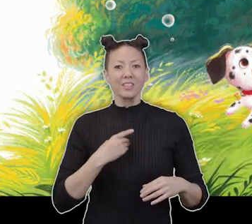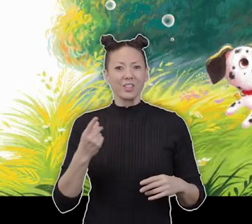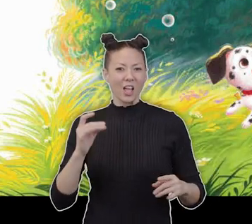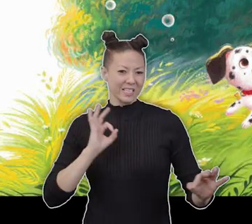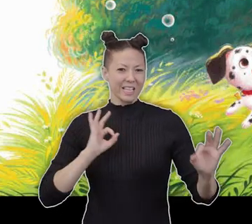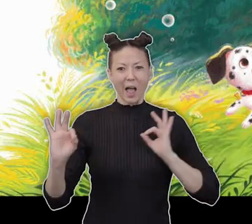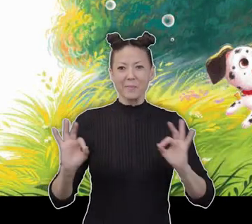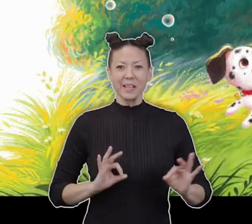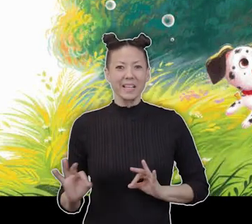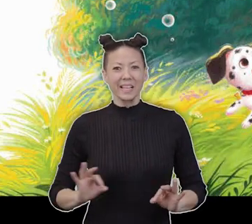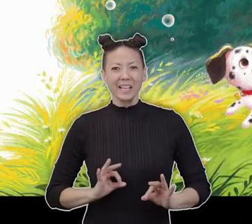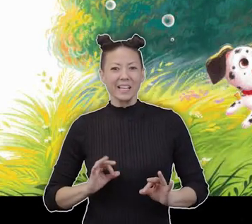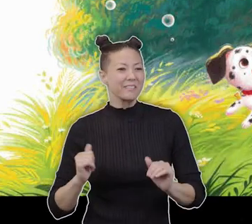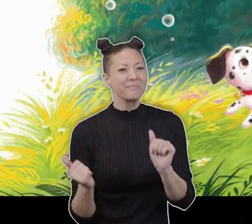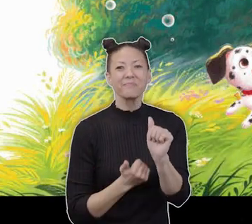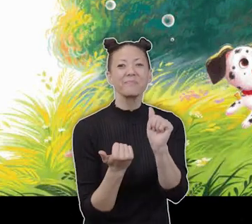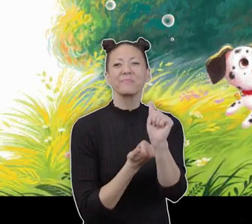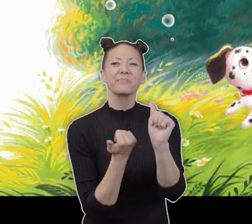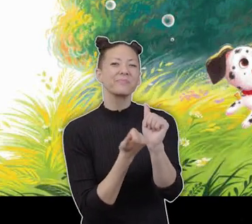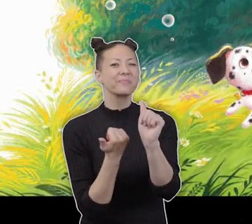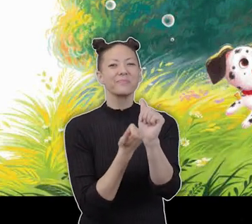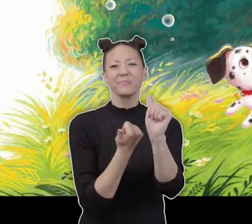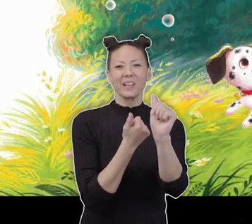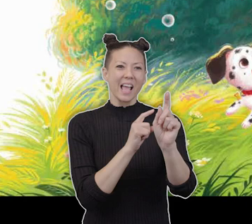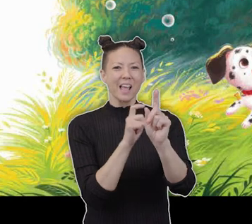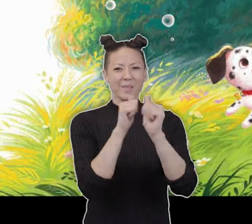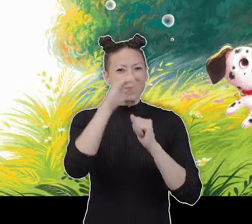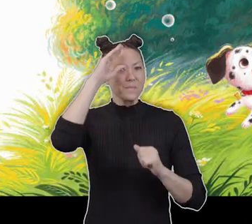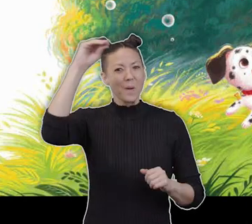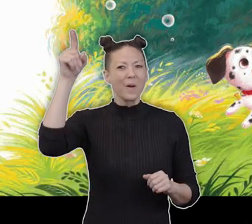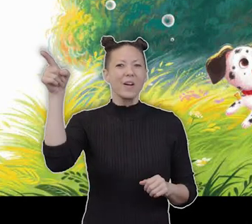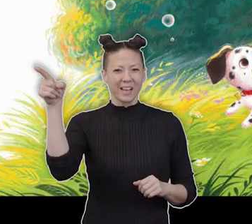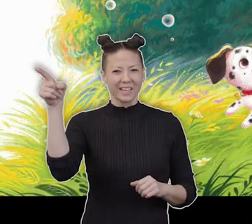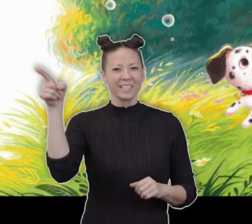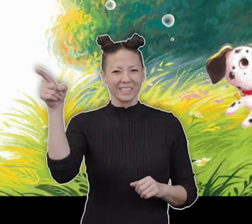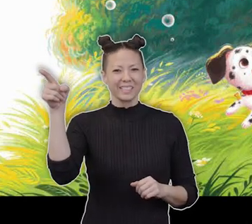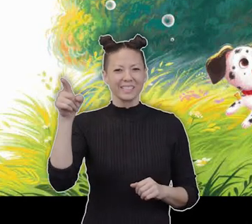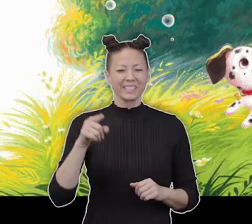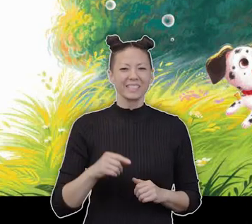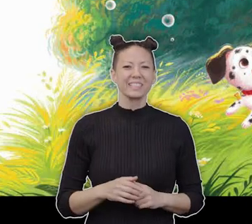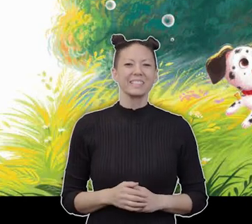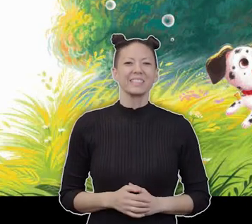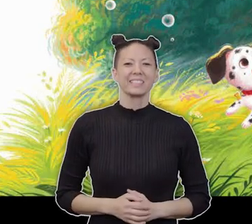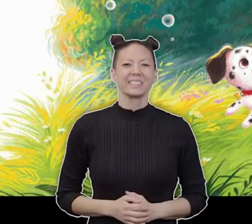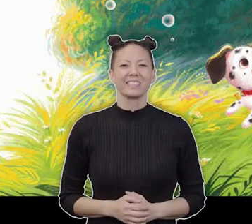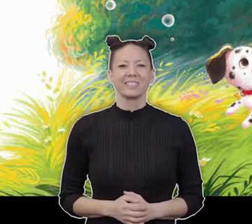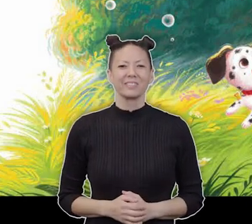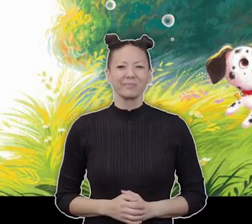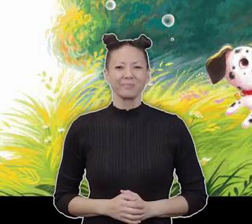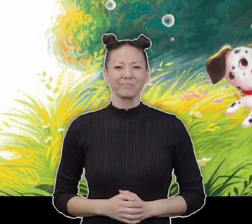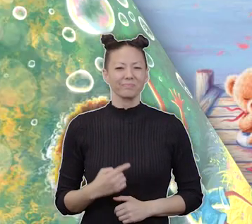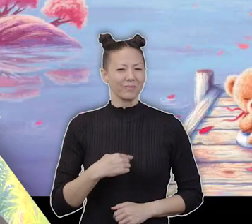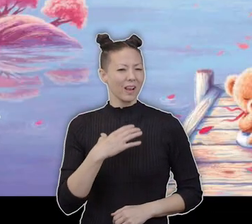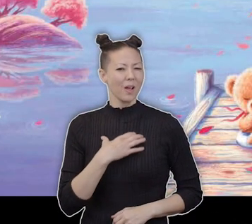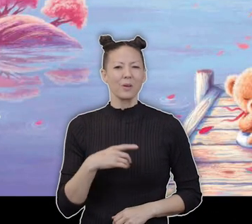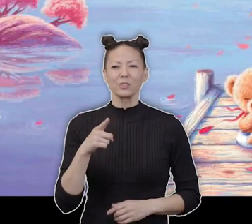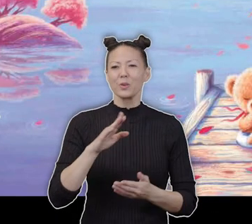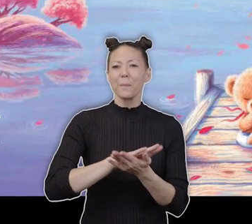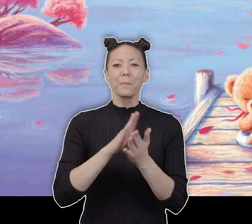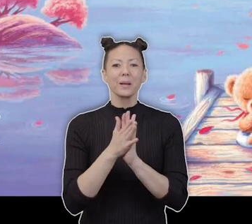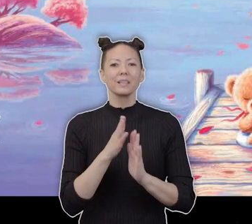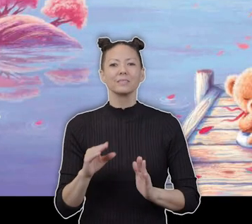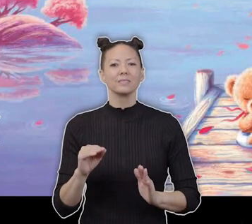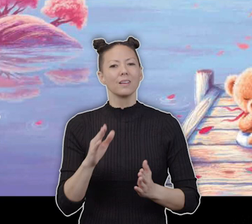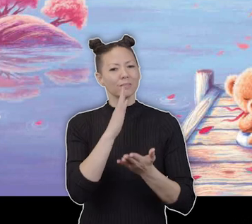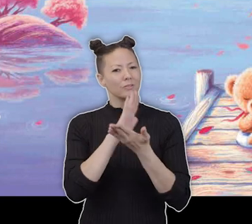small, as a Dalmatian puppy with black spots on its white fur runs beside him. I wish